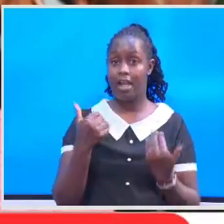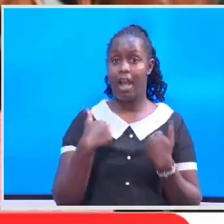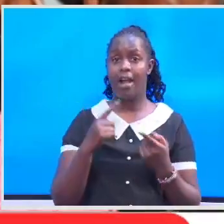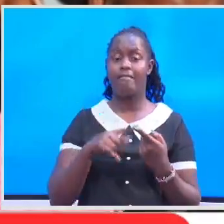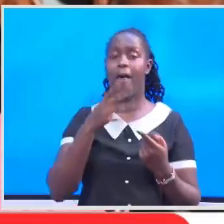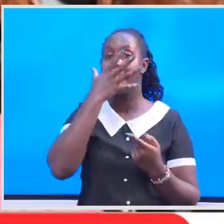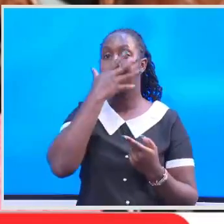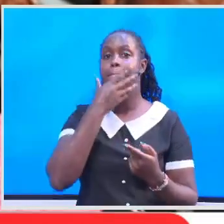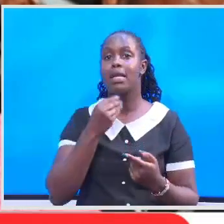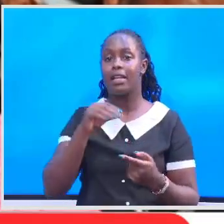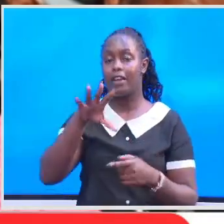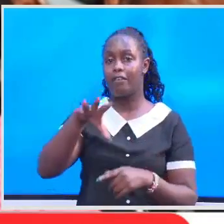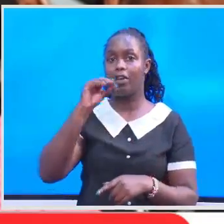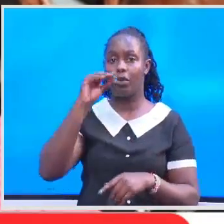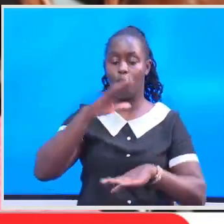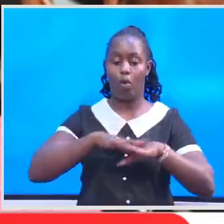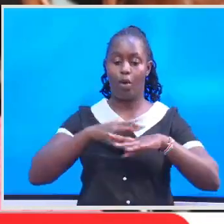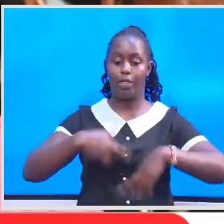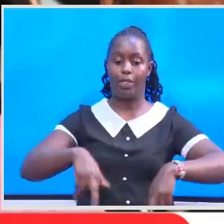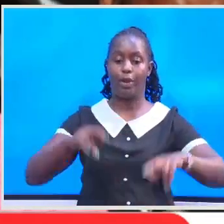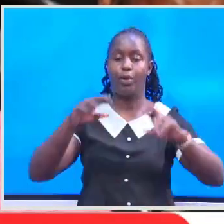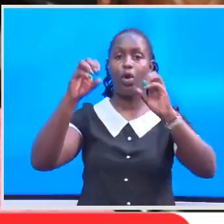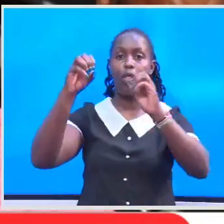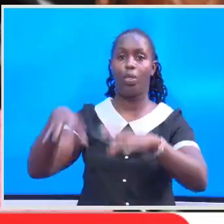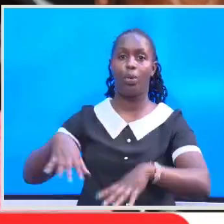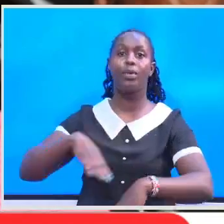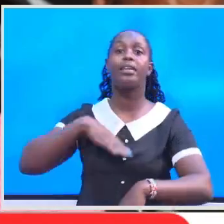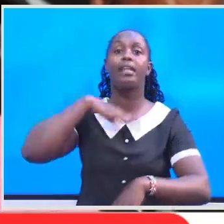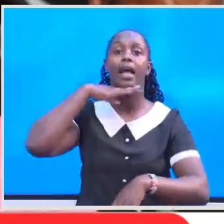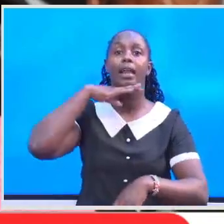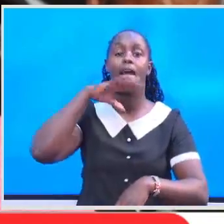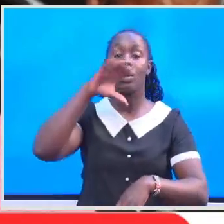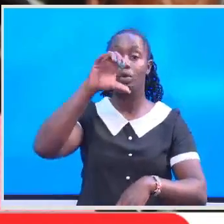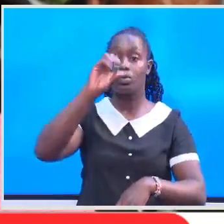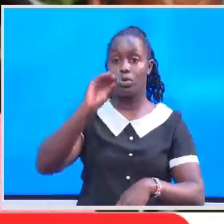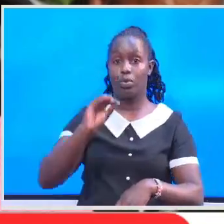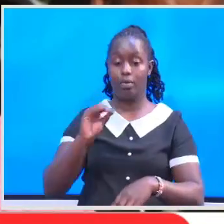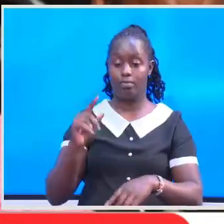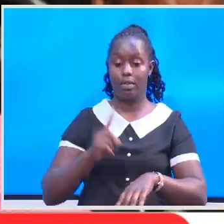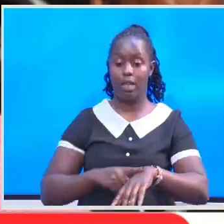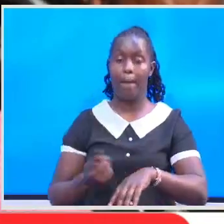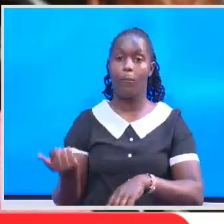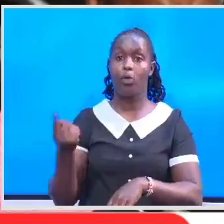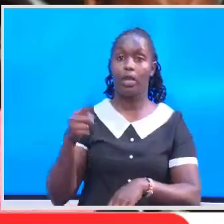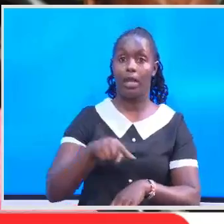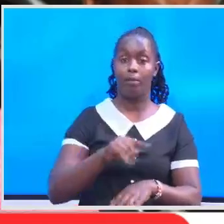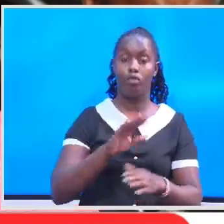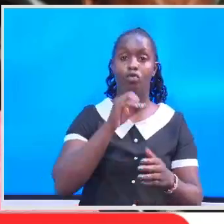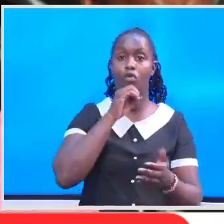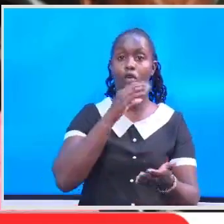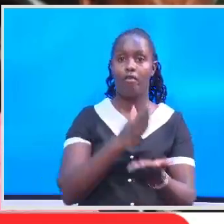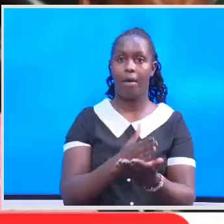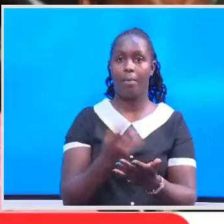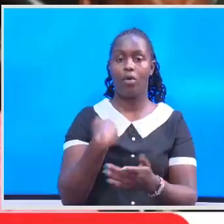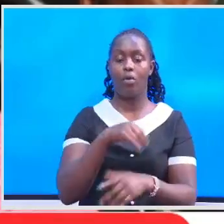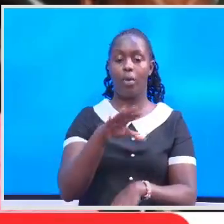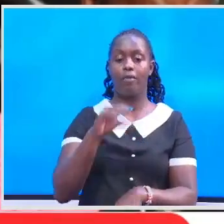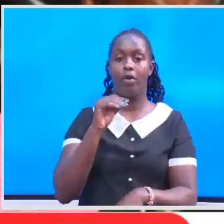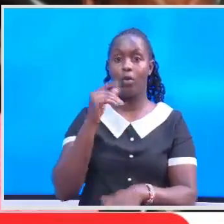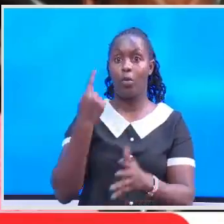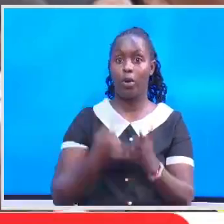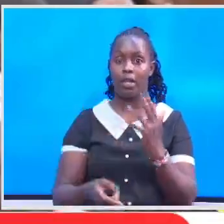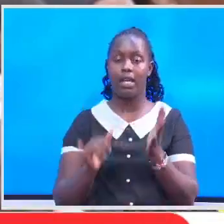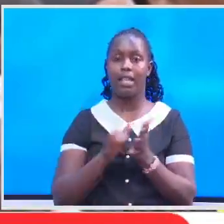wamepatikana kwa barabara wakiwa wametupwa. Walikuwa wameuawa, so kukuja kuconfirm, tukapata ni wanakijiji wetu,